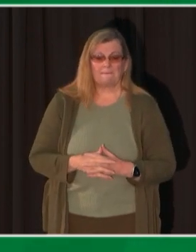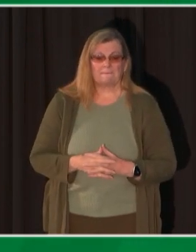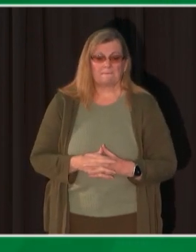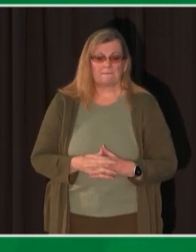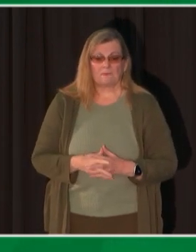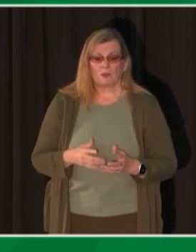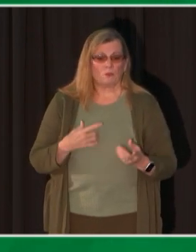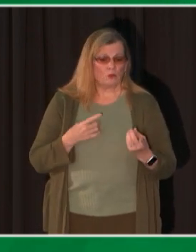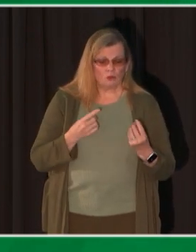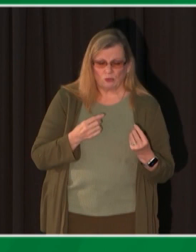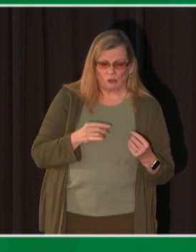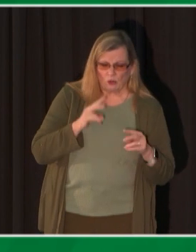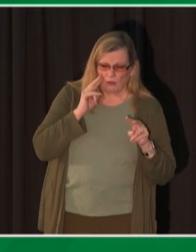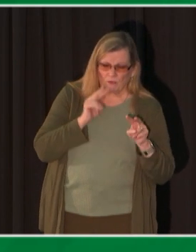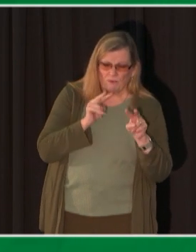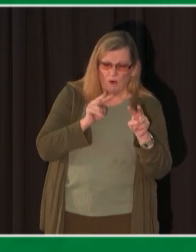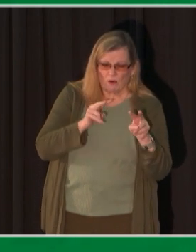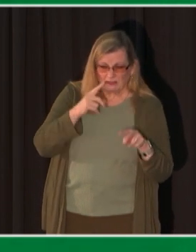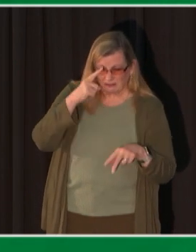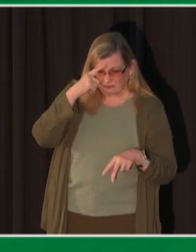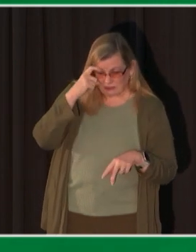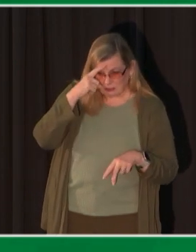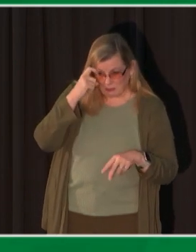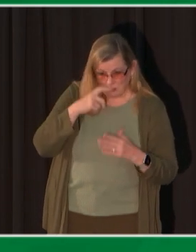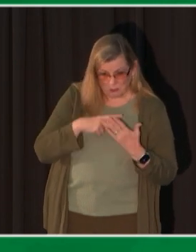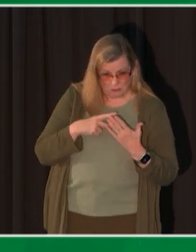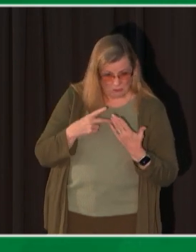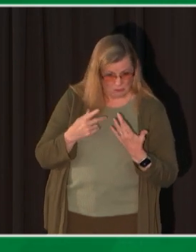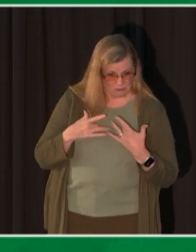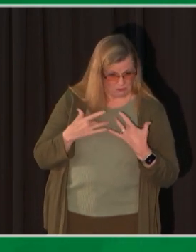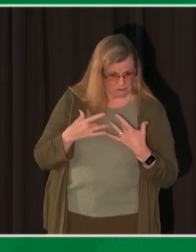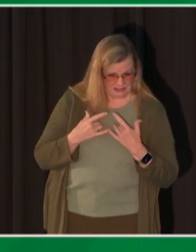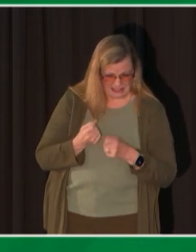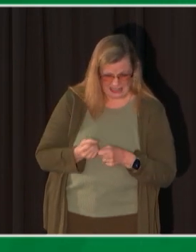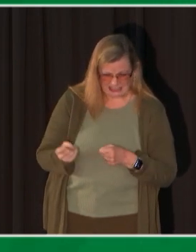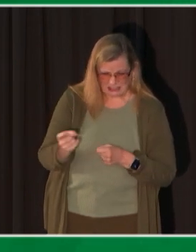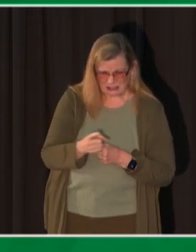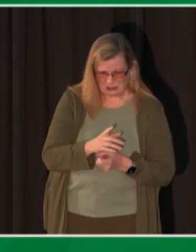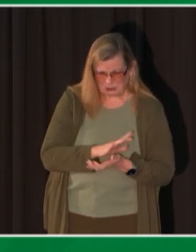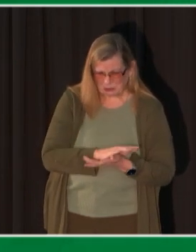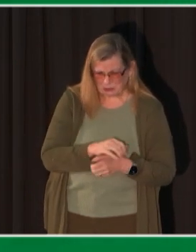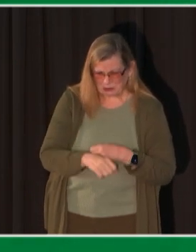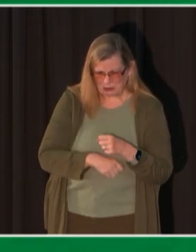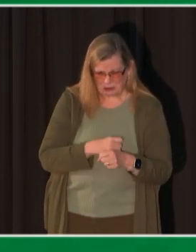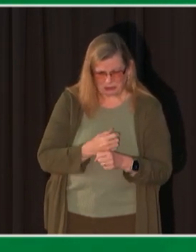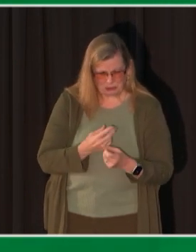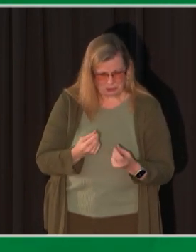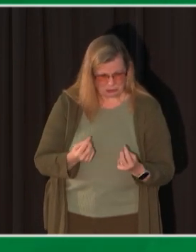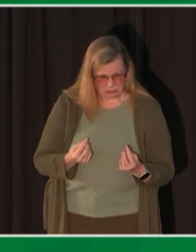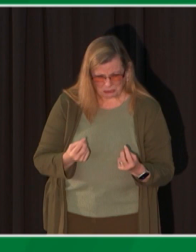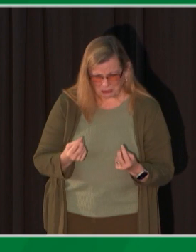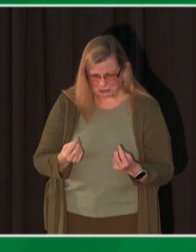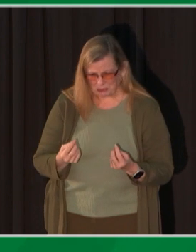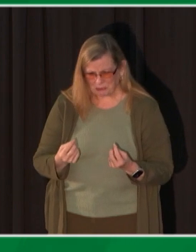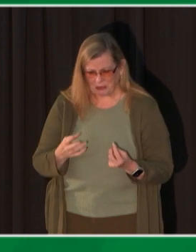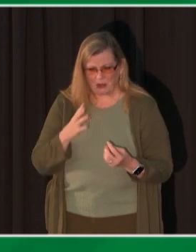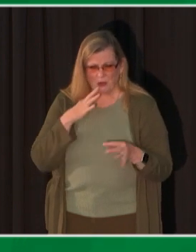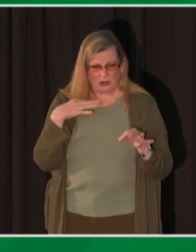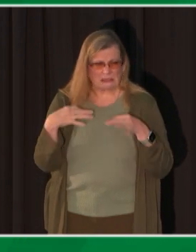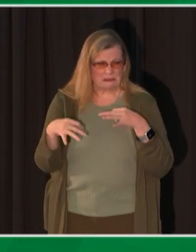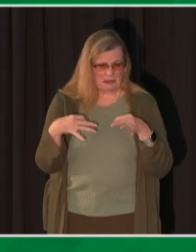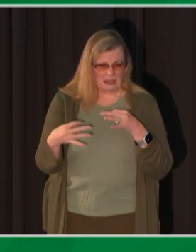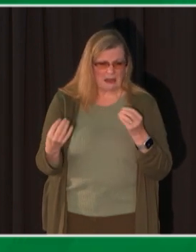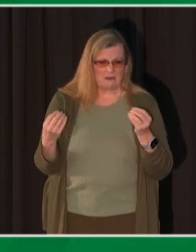to the summer and the start of school next year, and we will be able to say more about what's going to